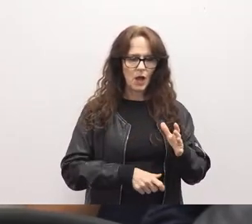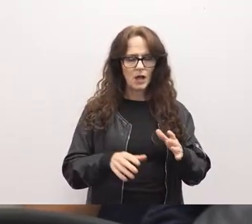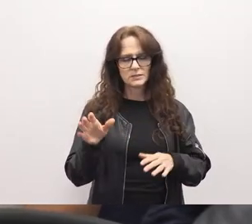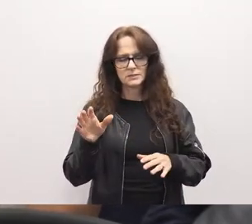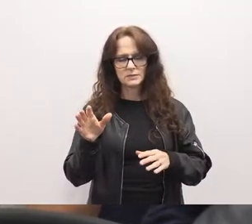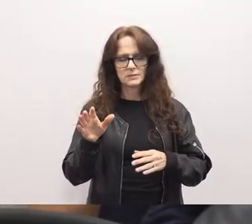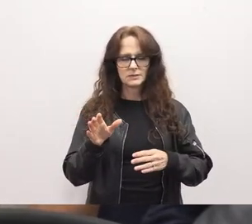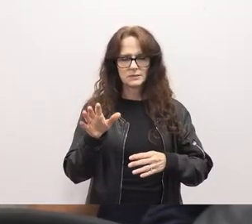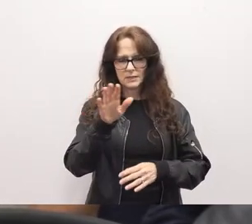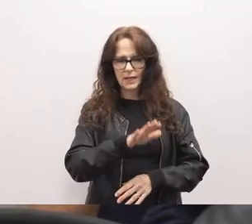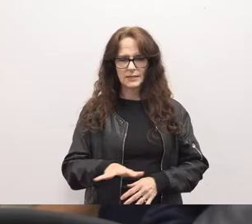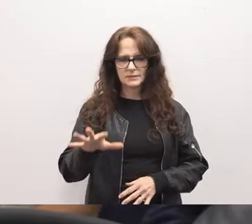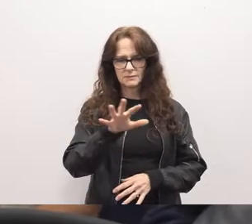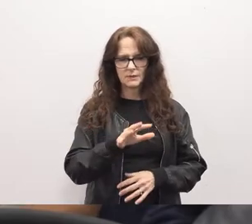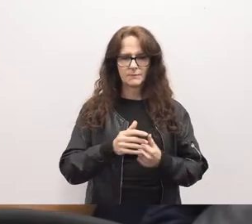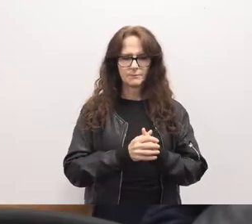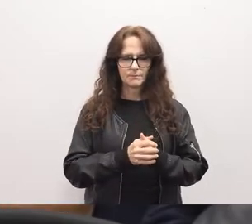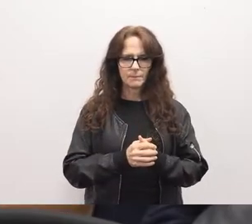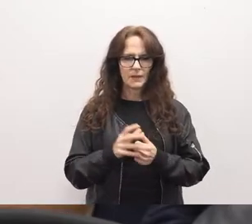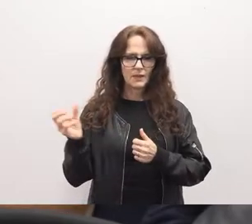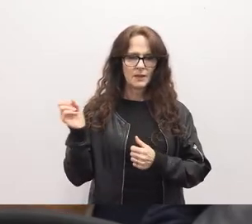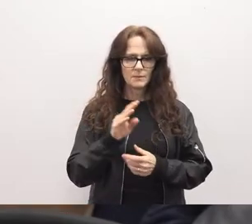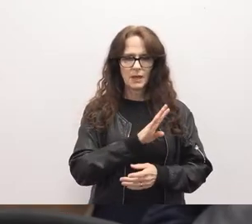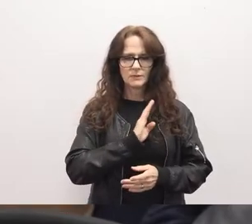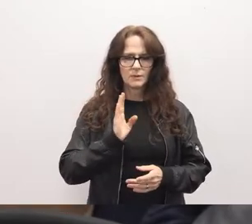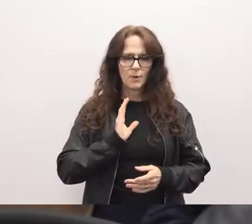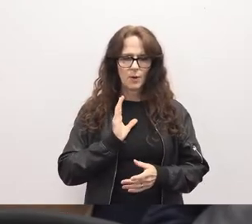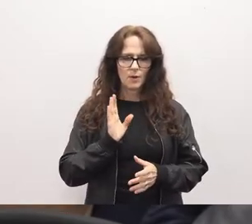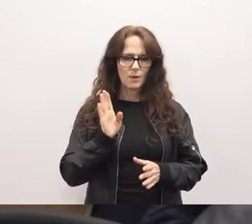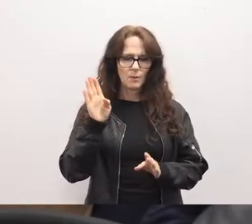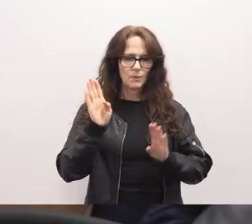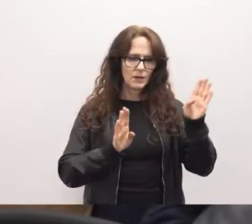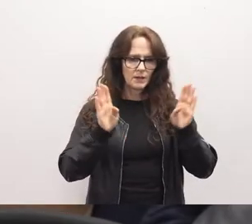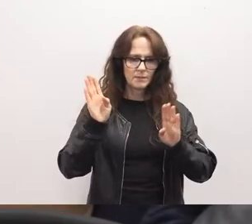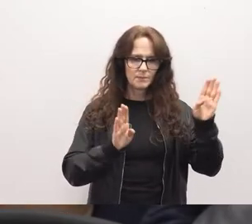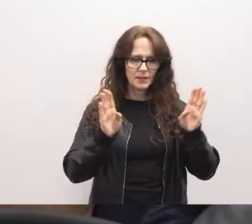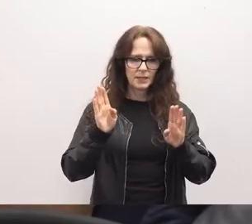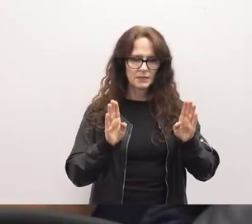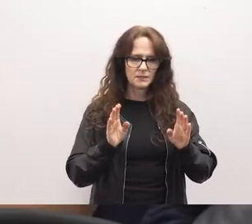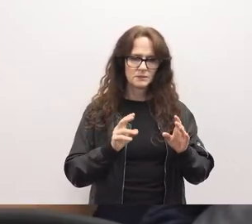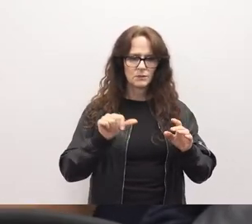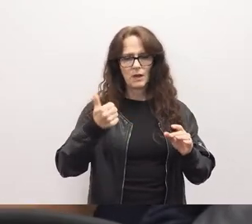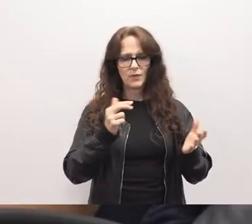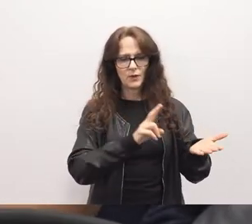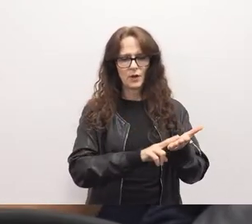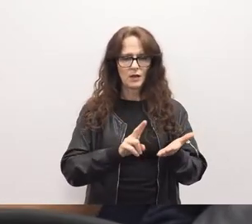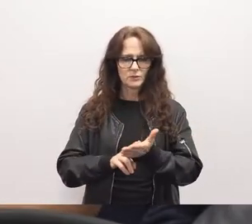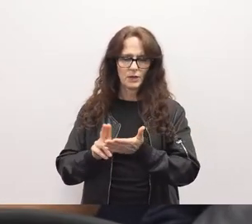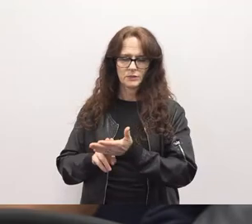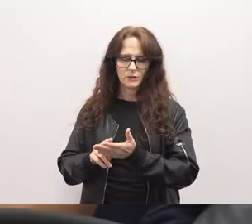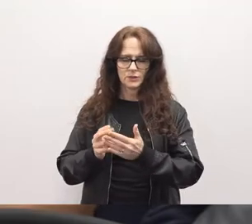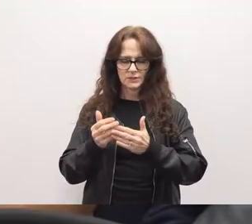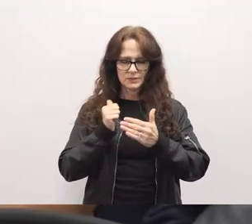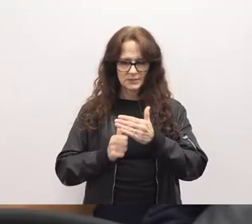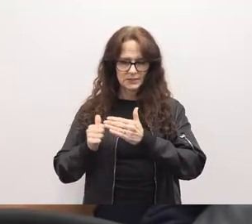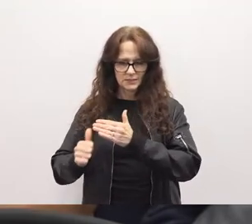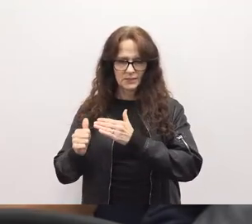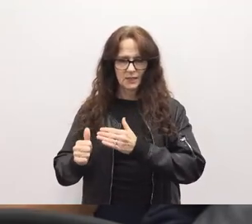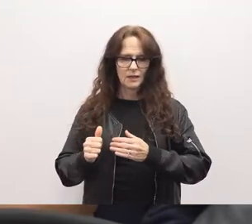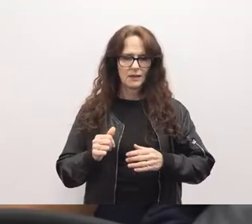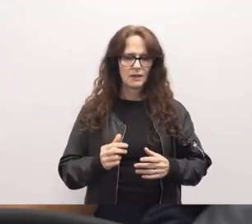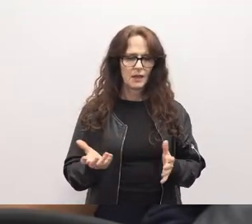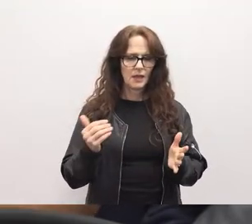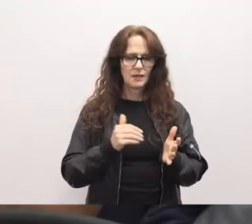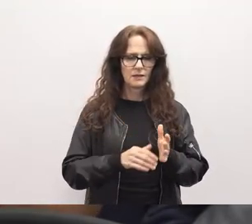point. It's then customary for us to come back to board as we bid out to subcontractors for each respective phase of work and re-up